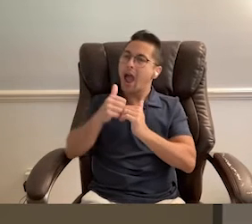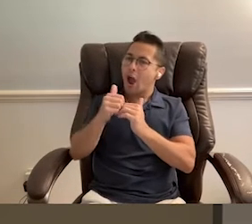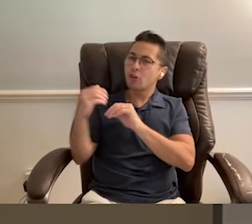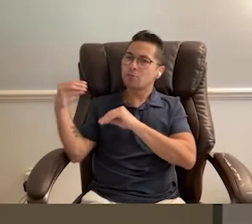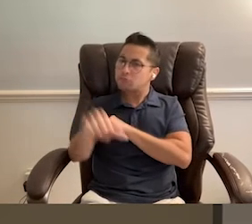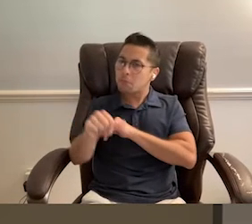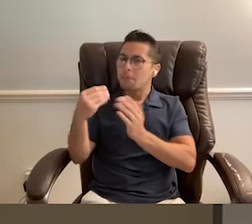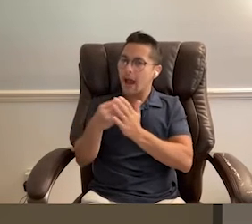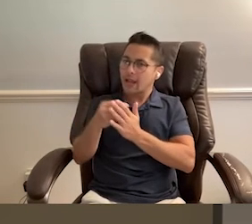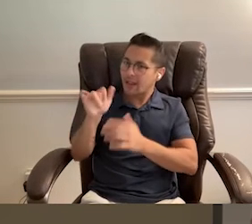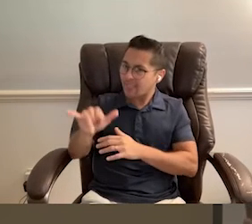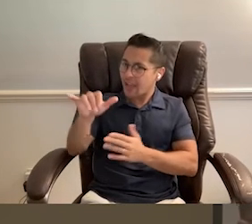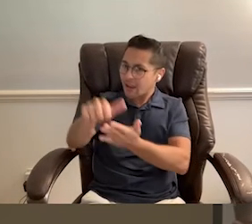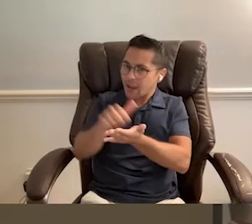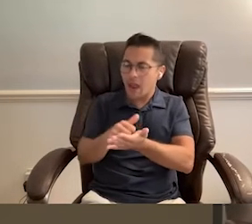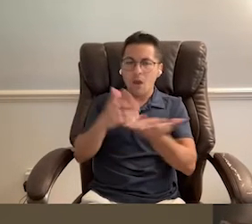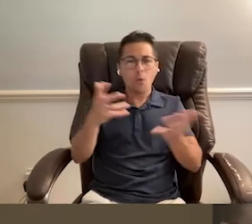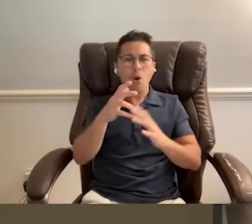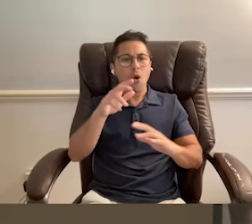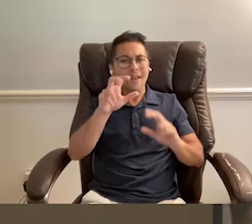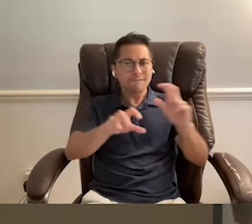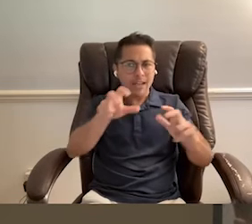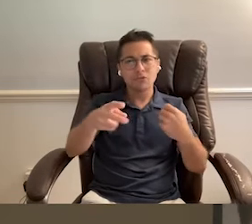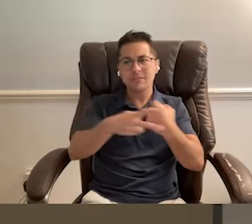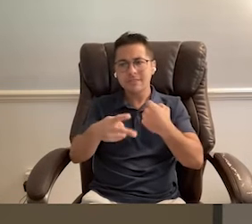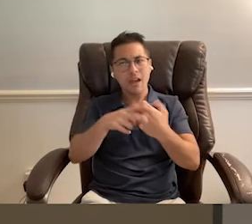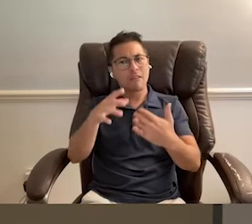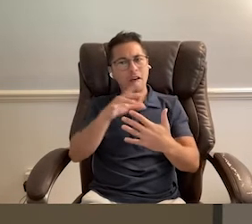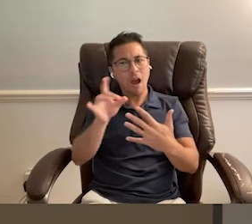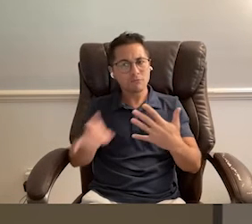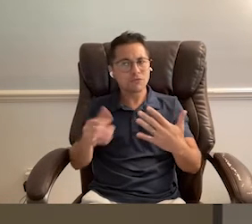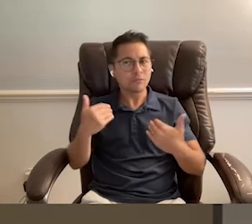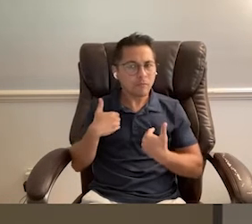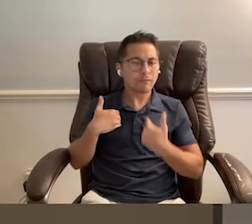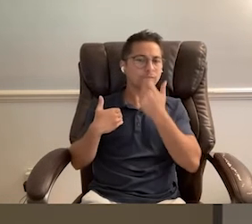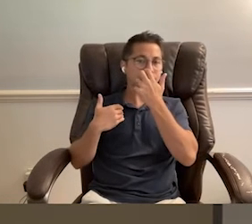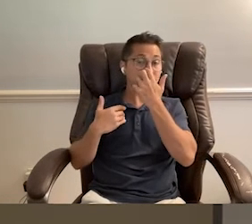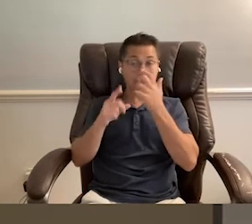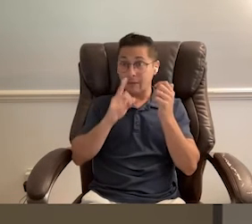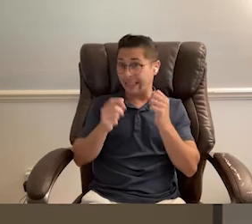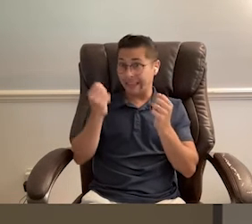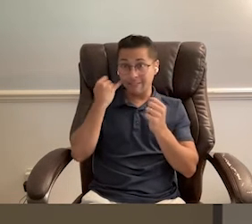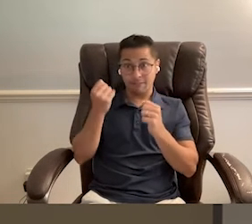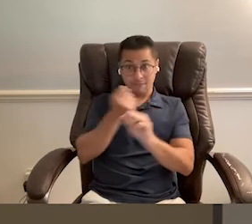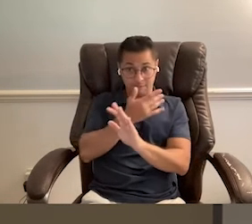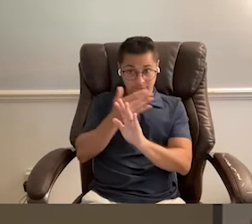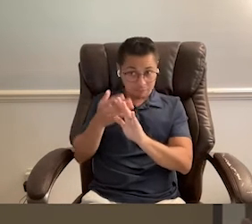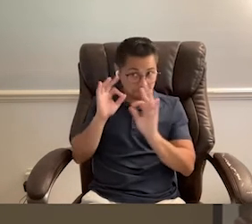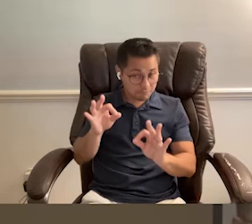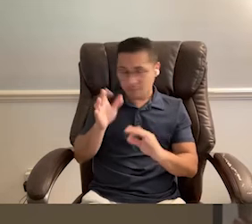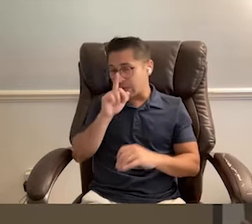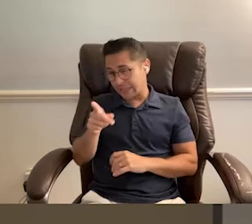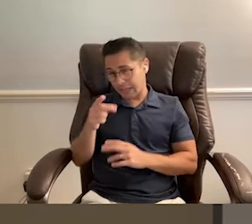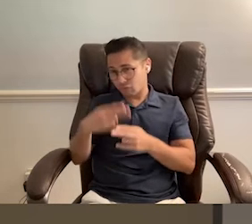investment or savings options you want? And really, if everything goes well, it takes 15 to 20 minutes. So